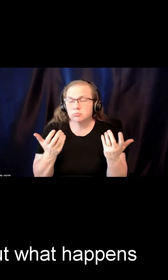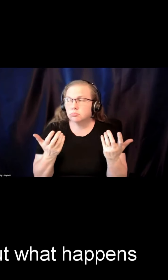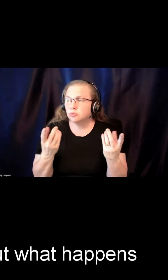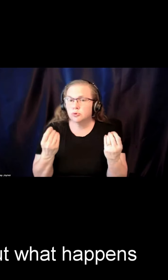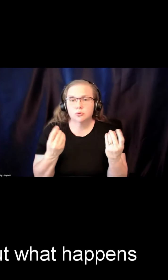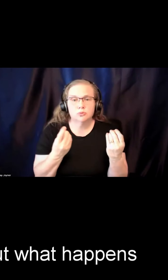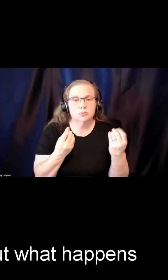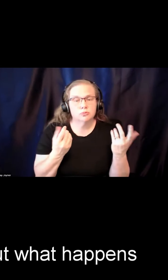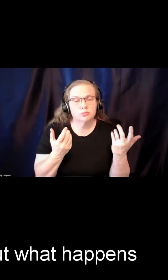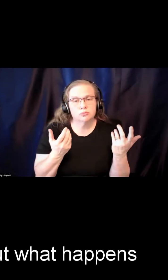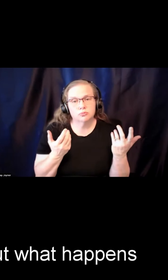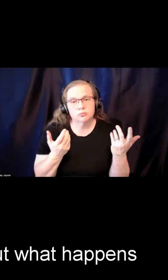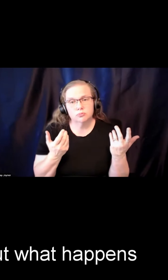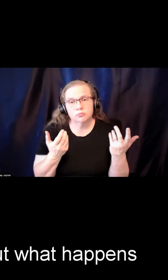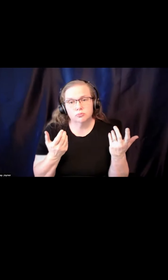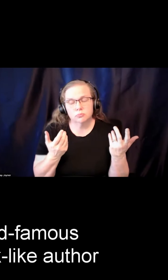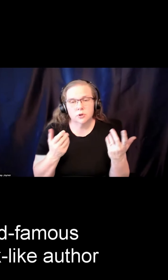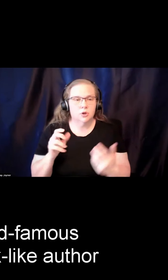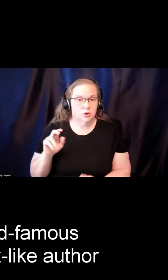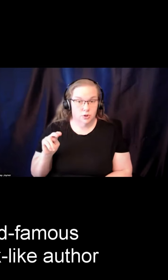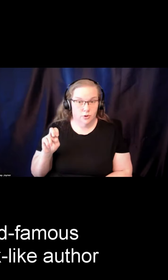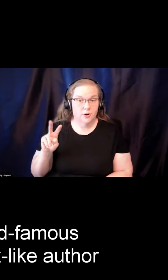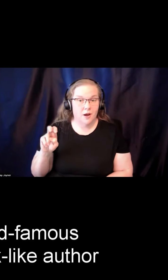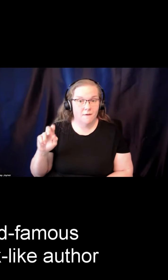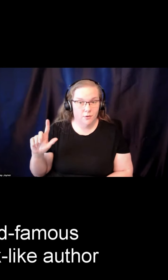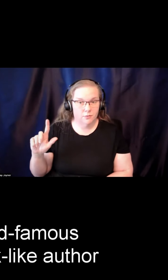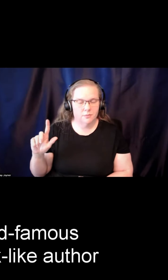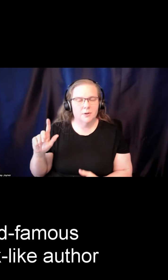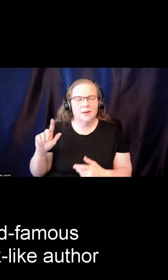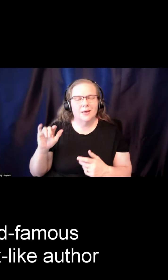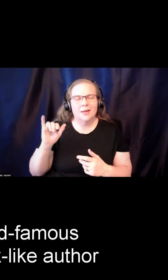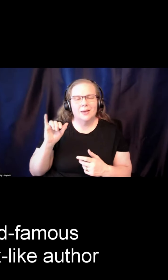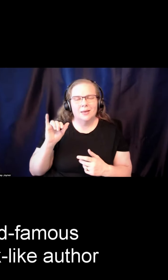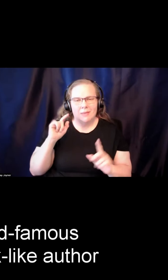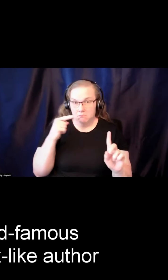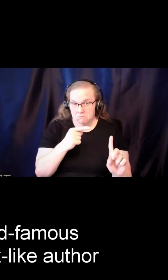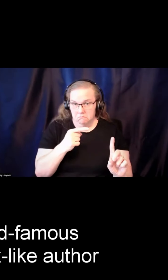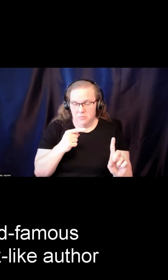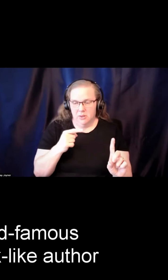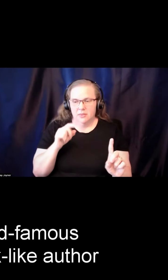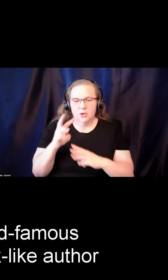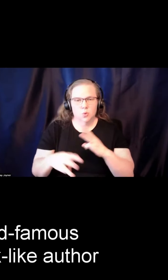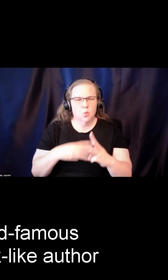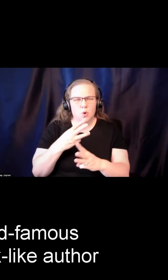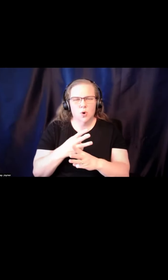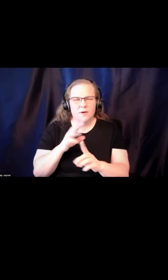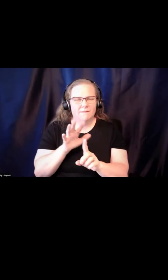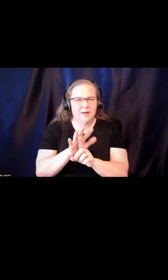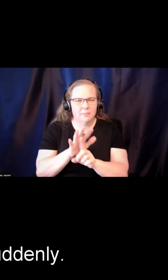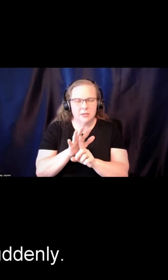So that novel is about what happens when this world-famous Maurice Sendak-like